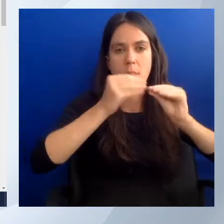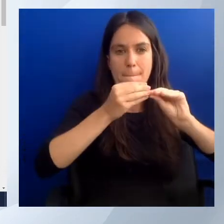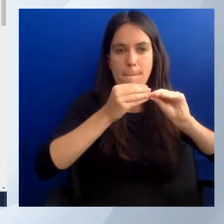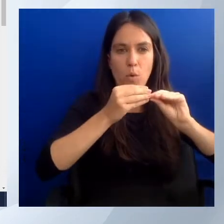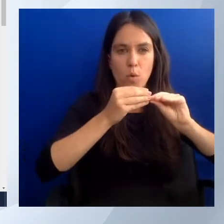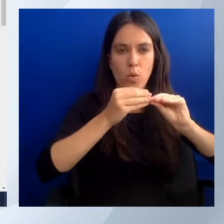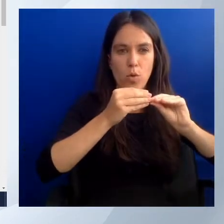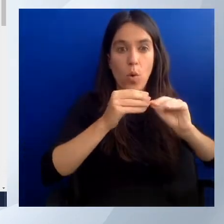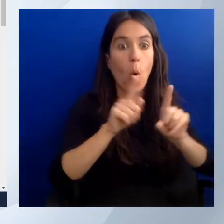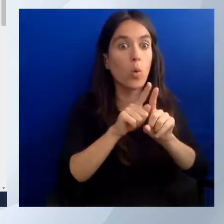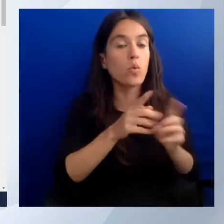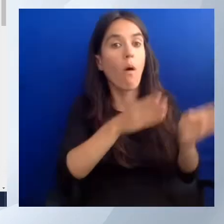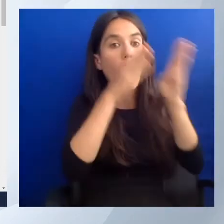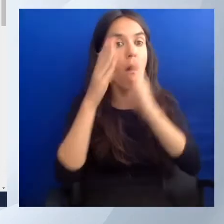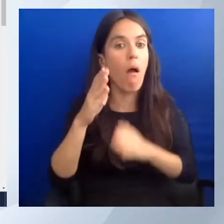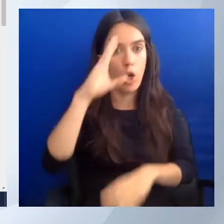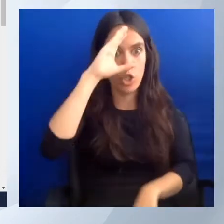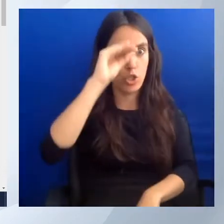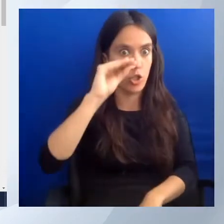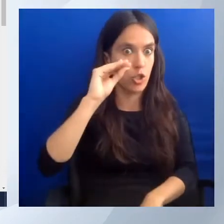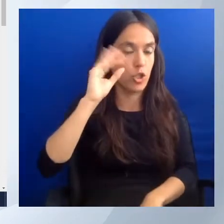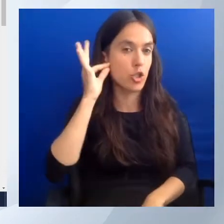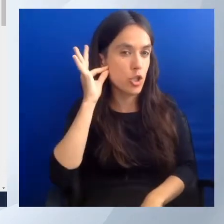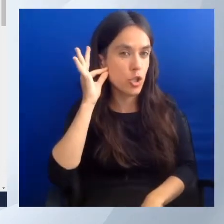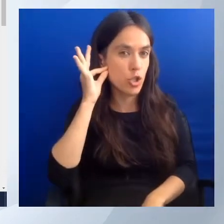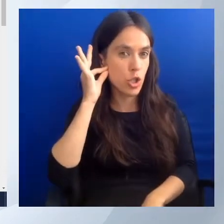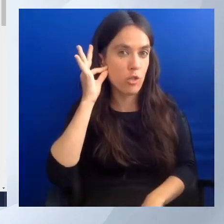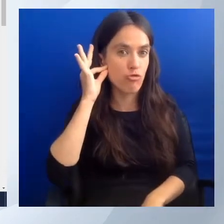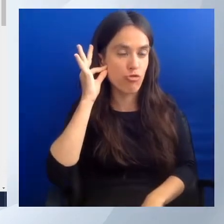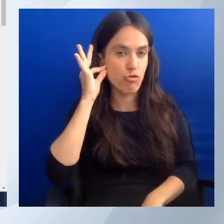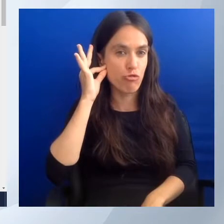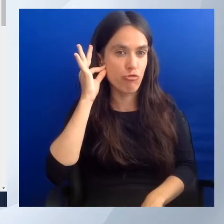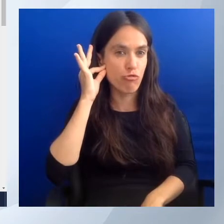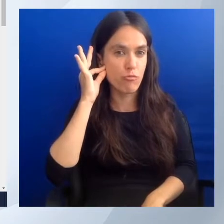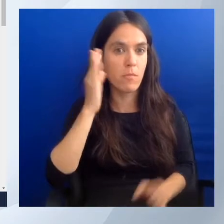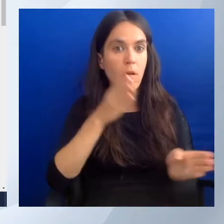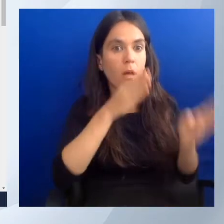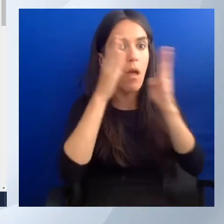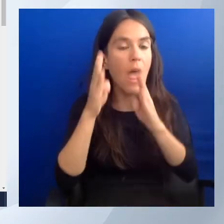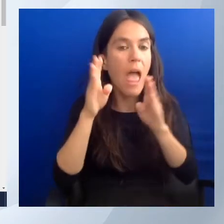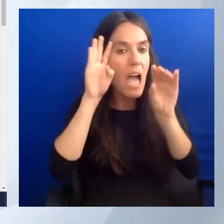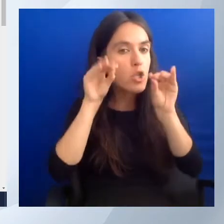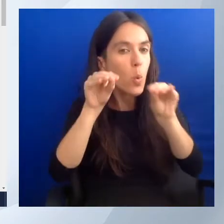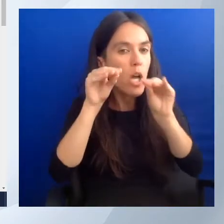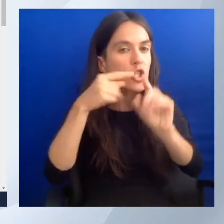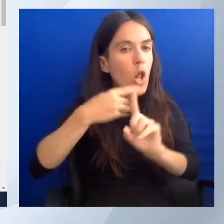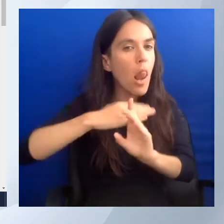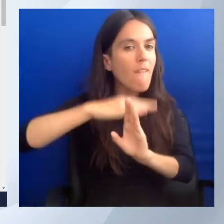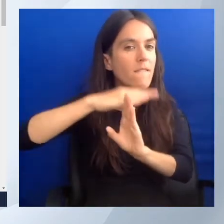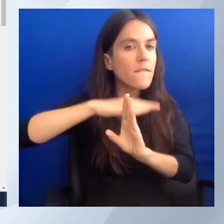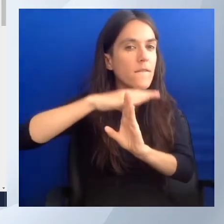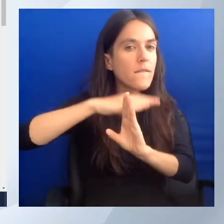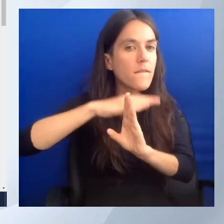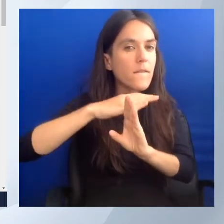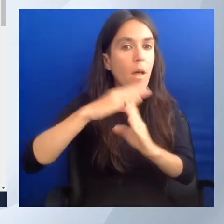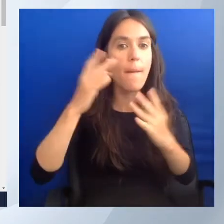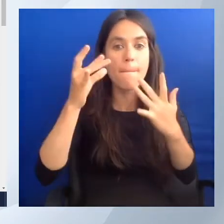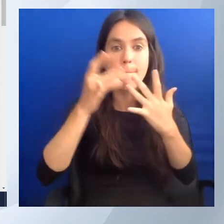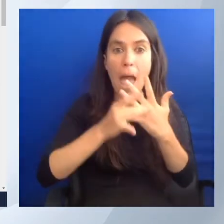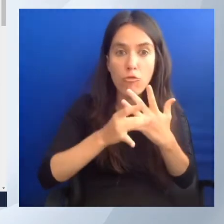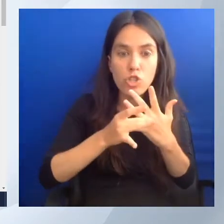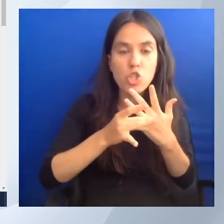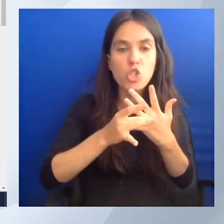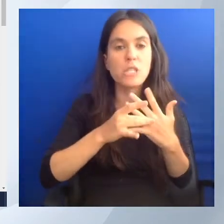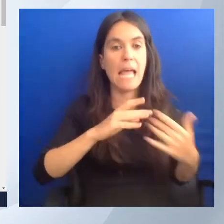gender of the person, male versus female. We're also looking at education level, marriage, age. As you can see,